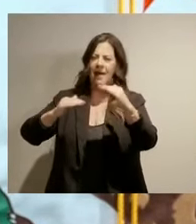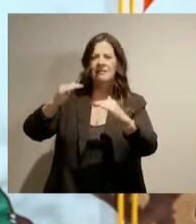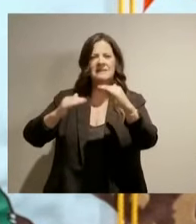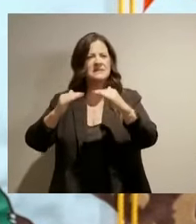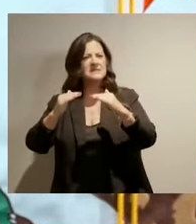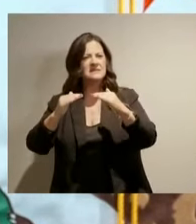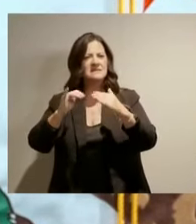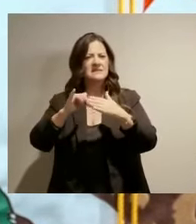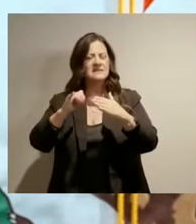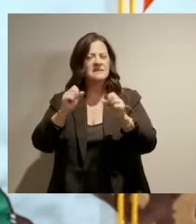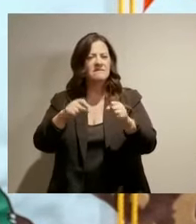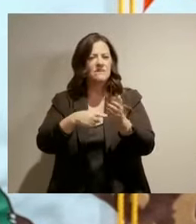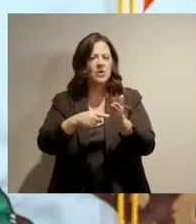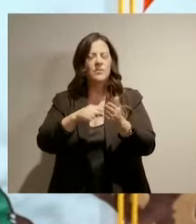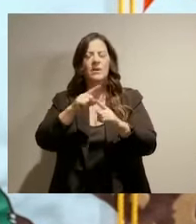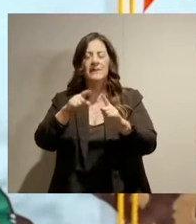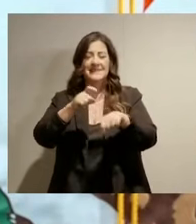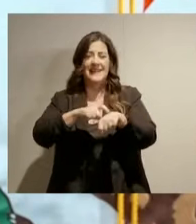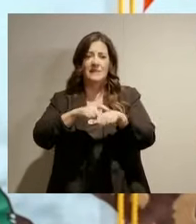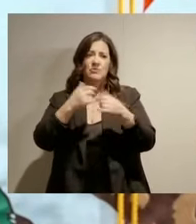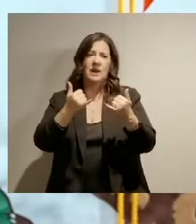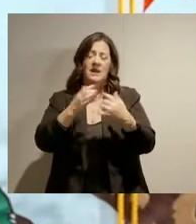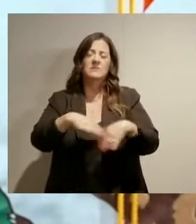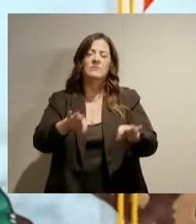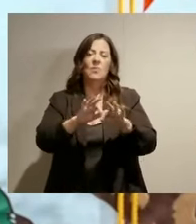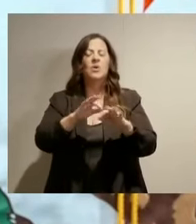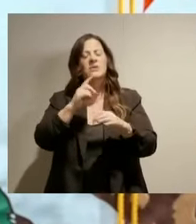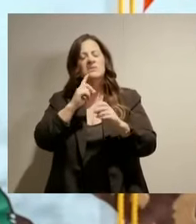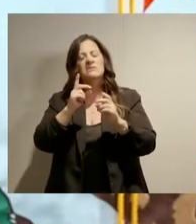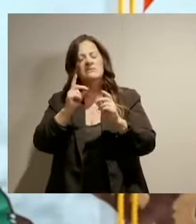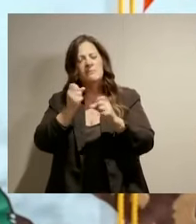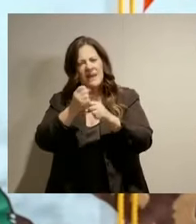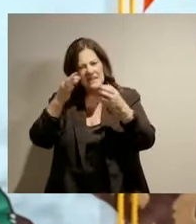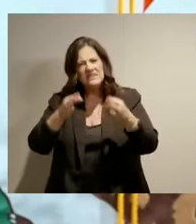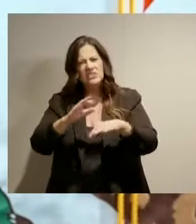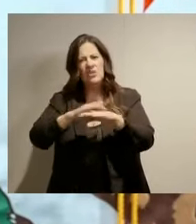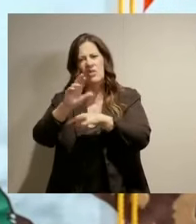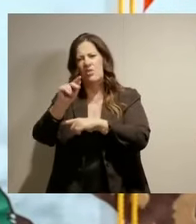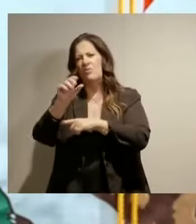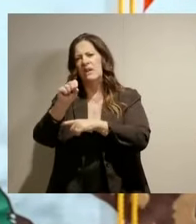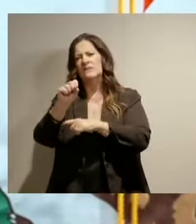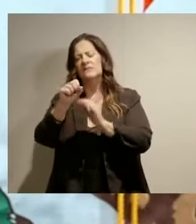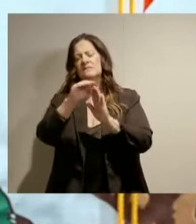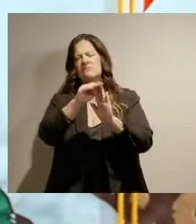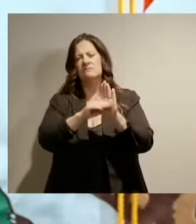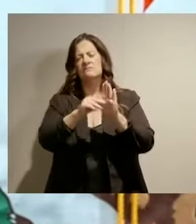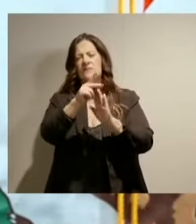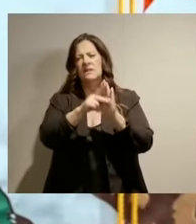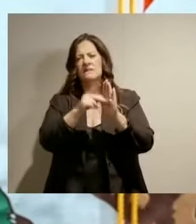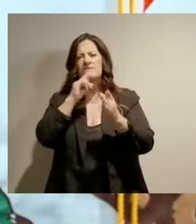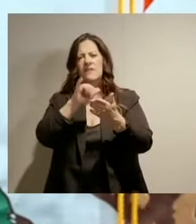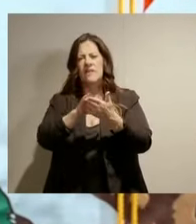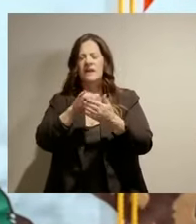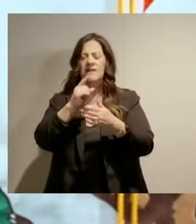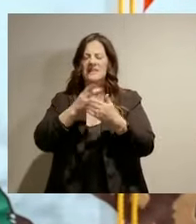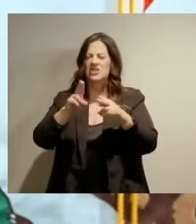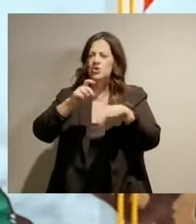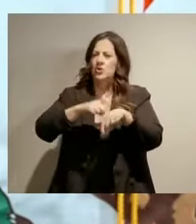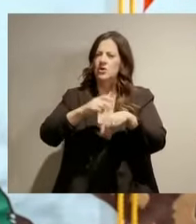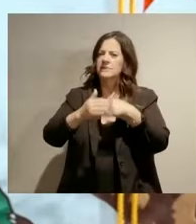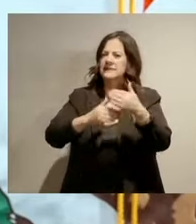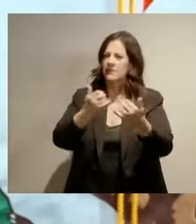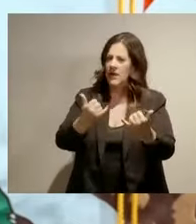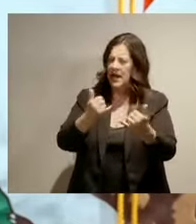time is important in terms of the rate decision-making, and that's what we're promoting as a short-term step and